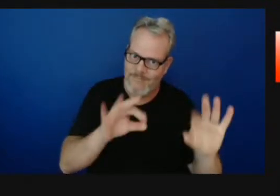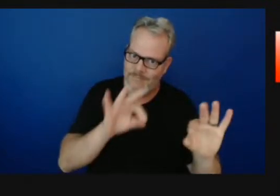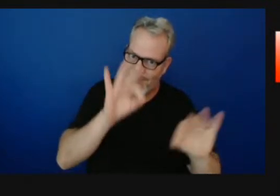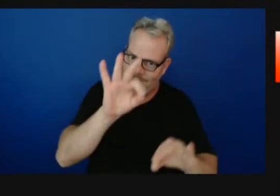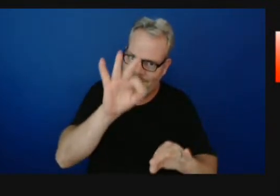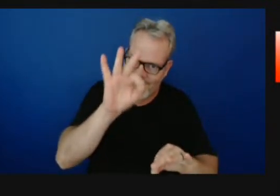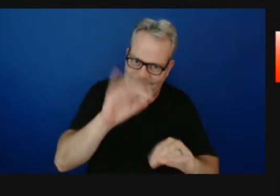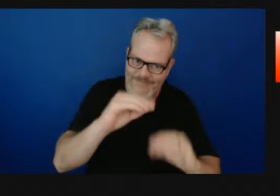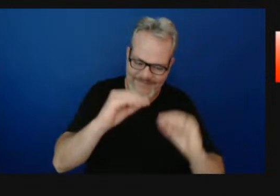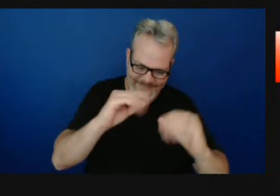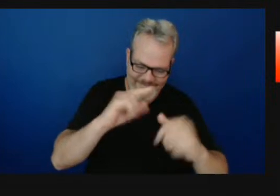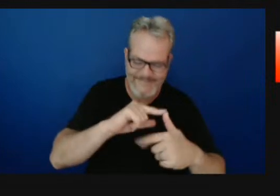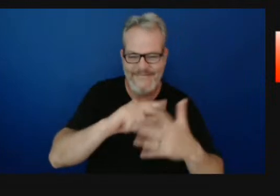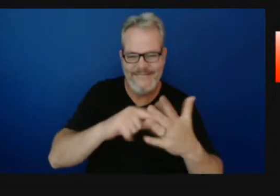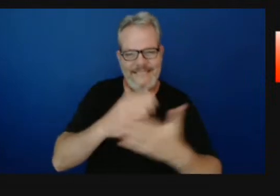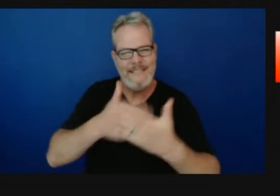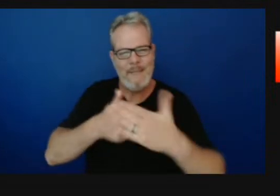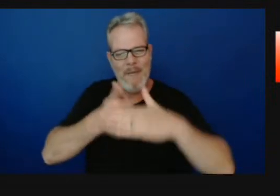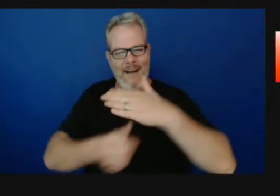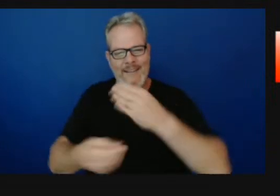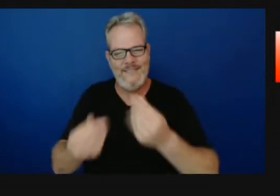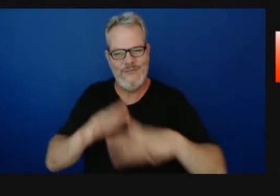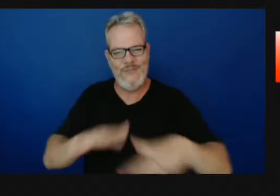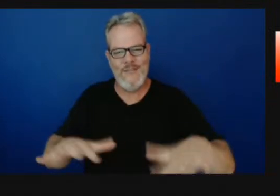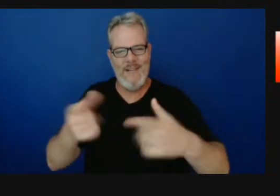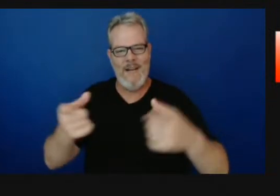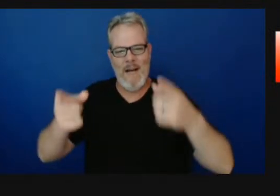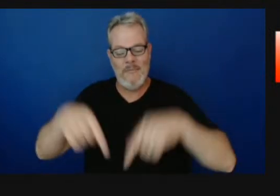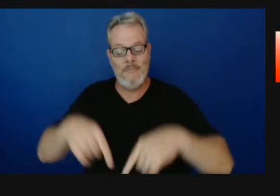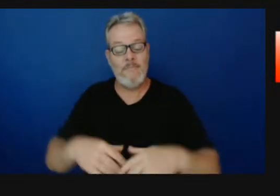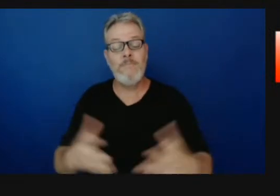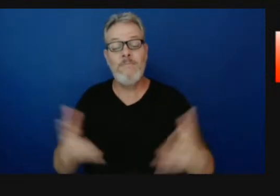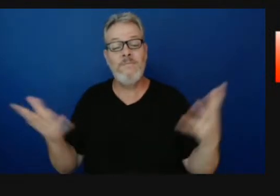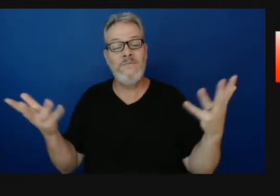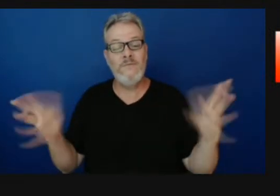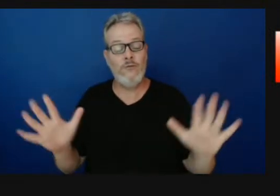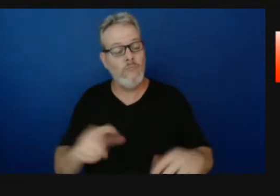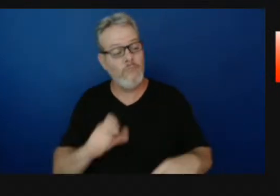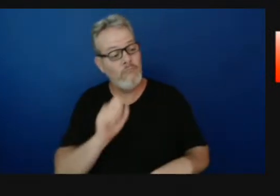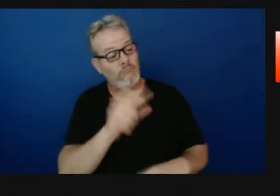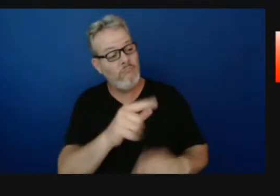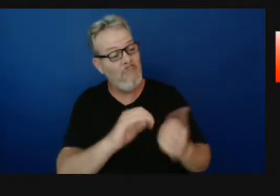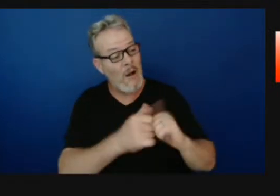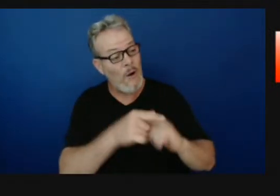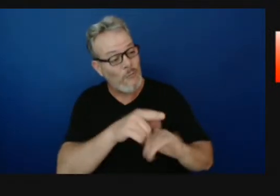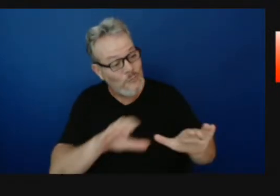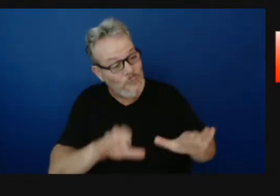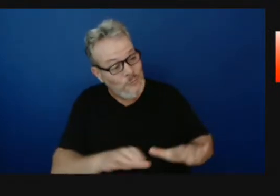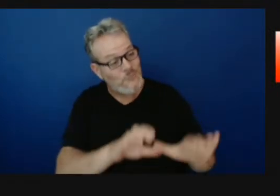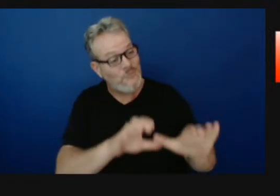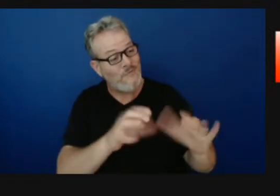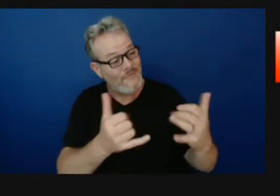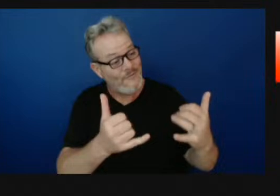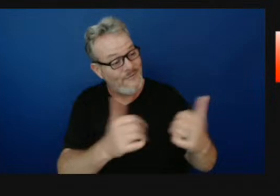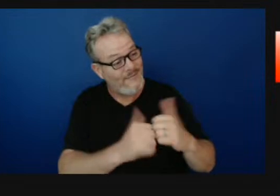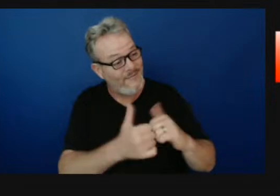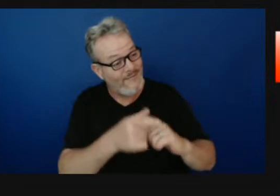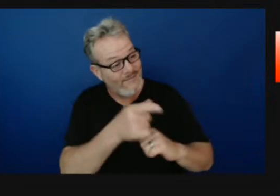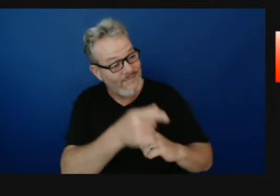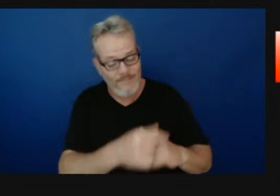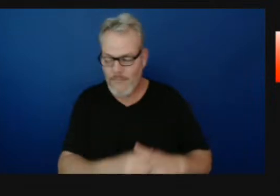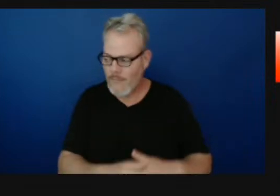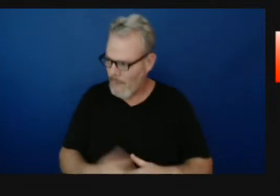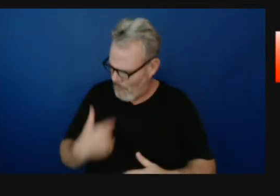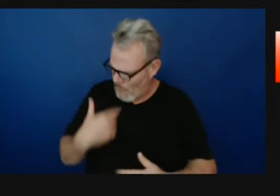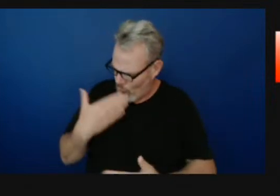happening underground for us to discuss. All that said, how are you today? Oh, doing good. Yeah. Been a busy week, interesting